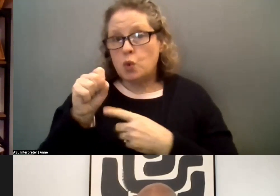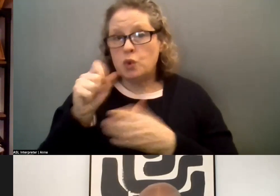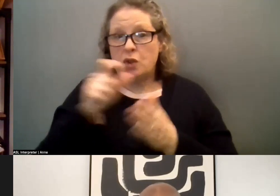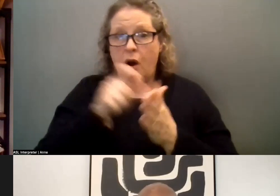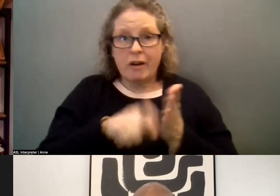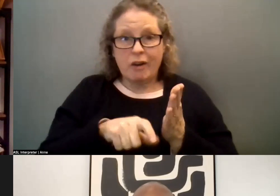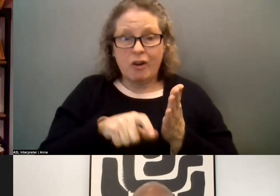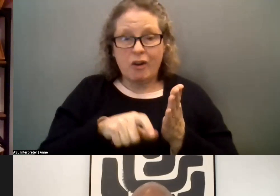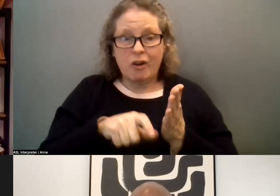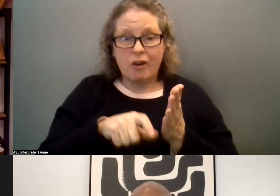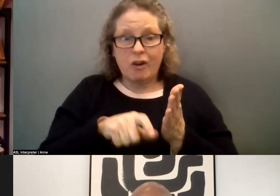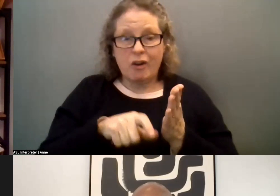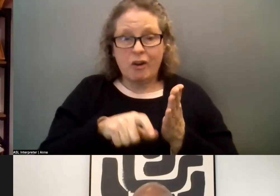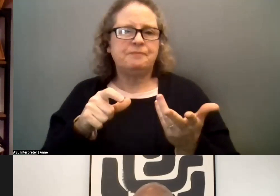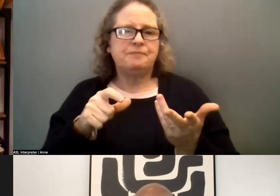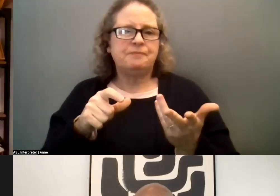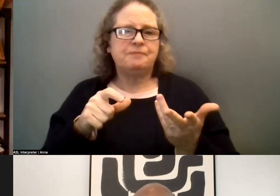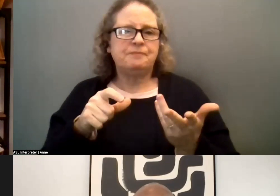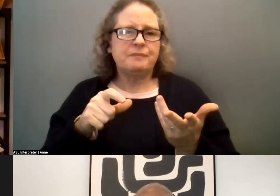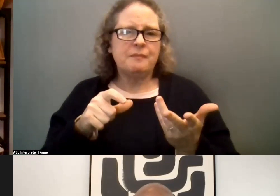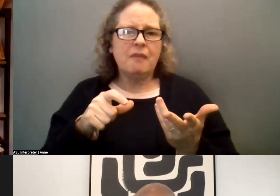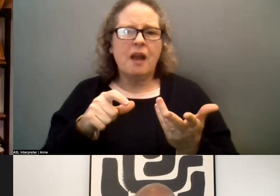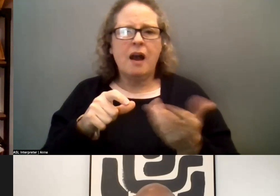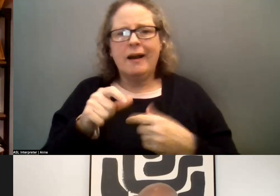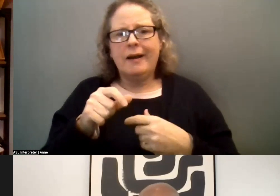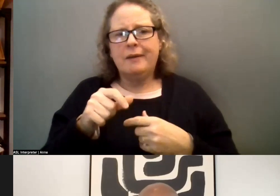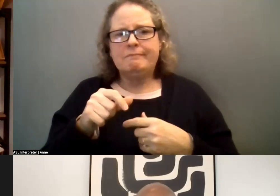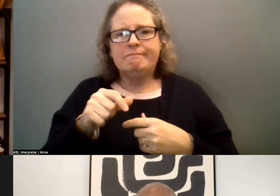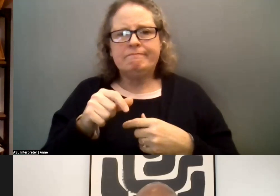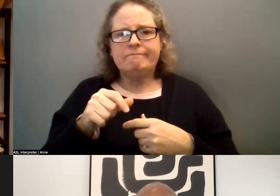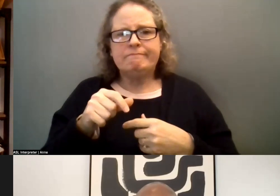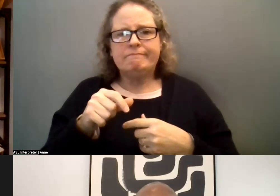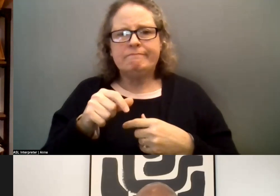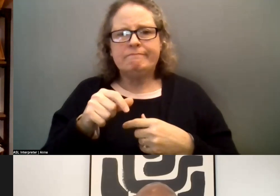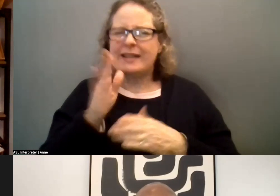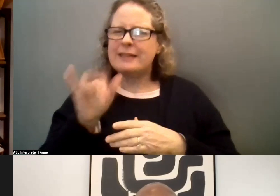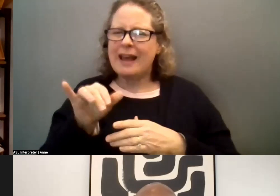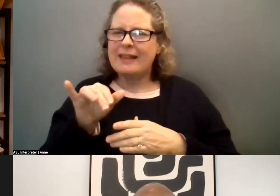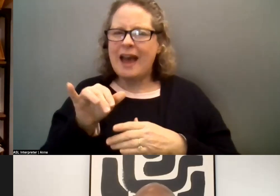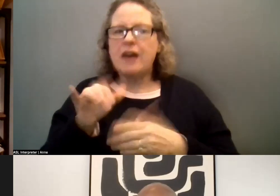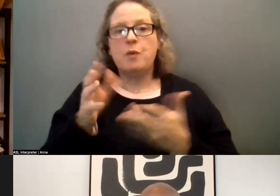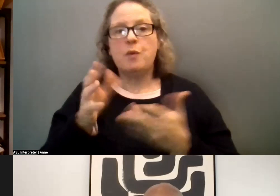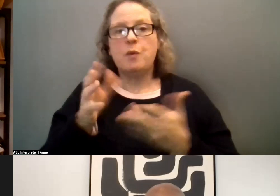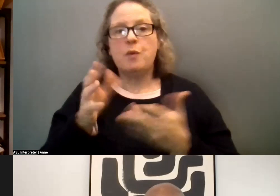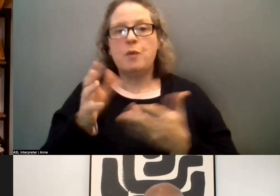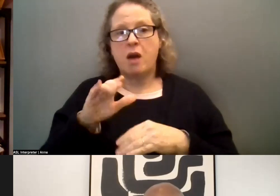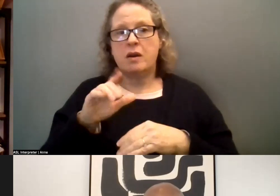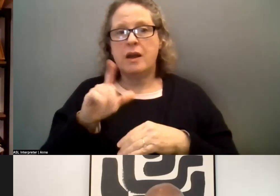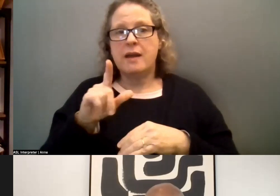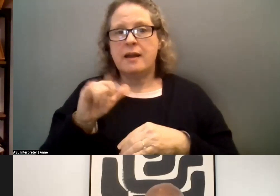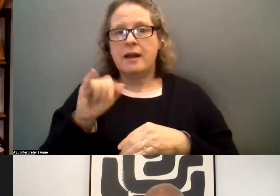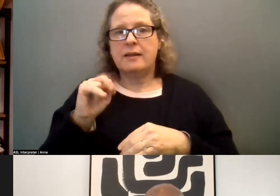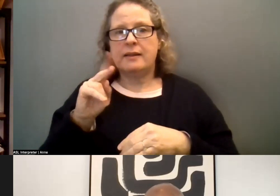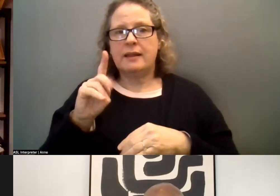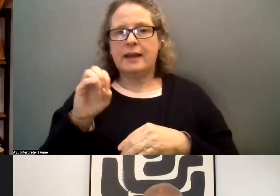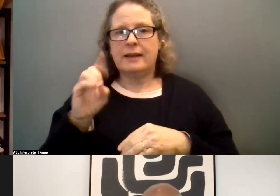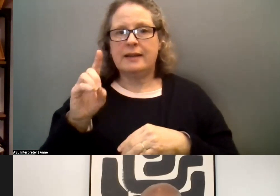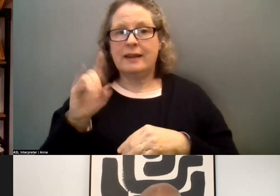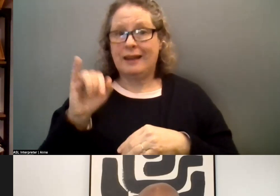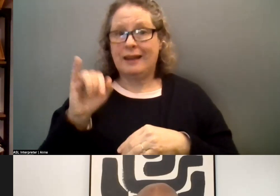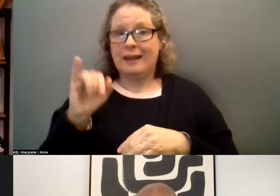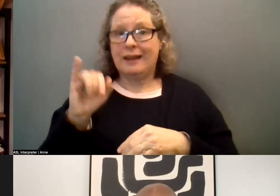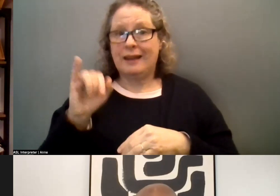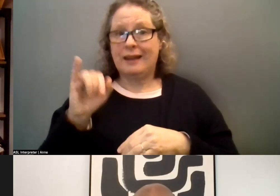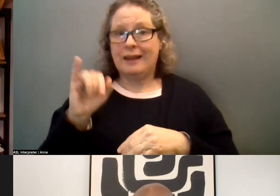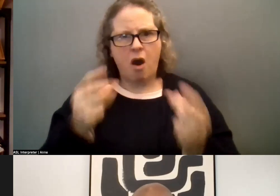get that on LinkedIn and Facebook because that audience, they're used to clicking through and reading something right away. Versus our Instagram audience,